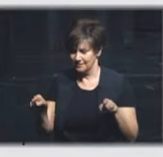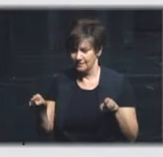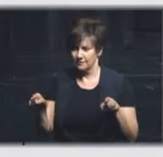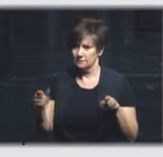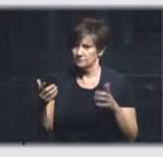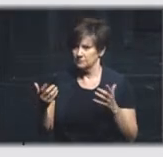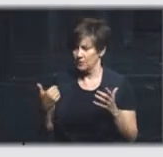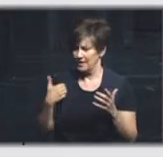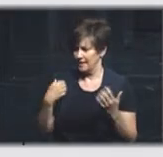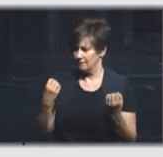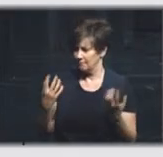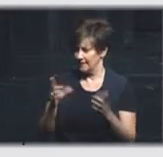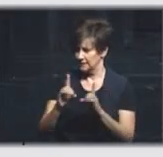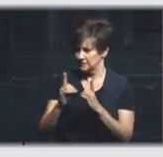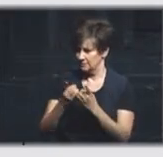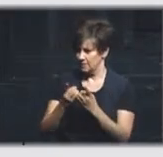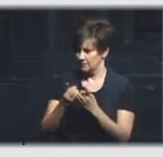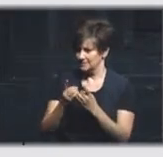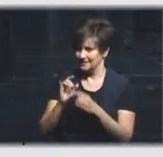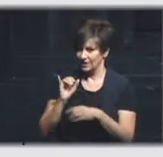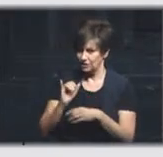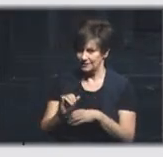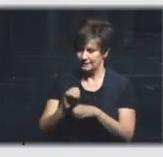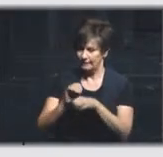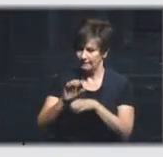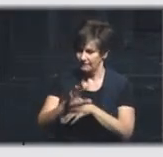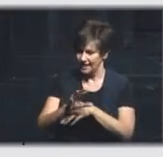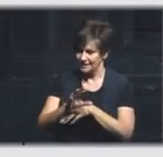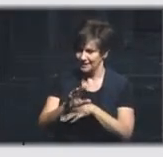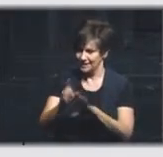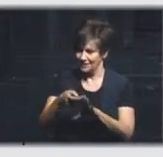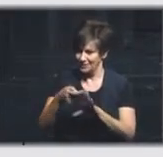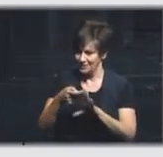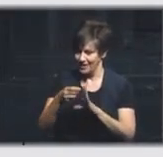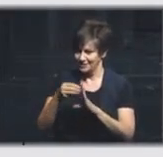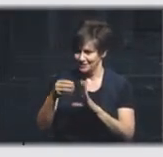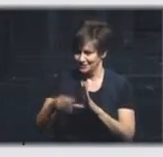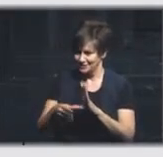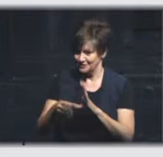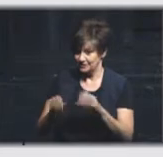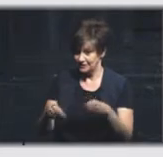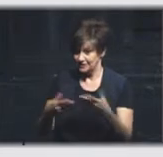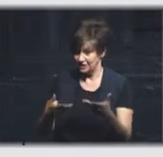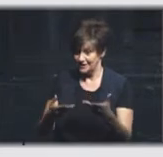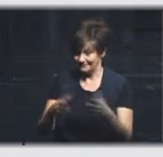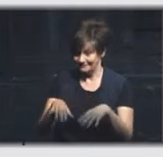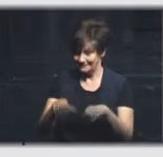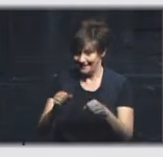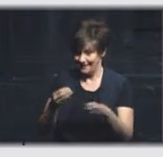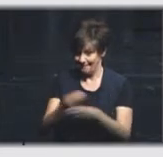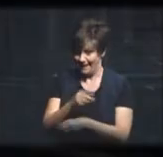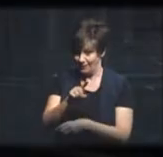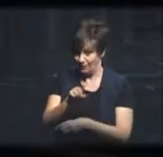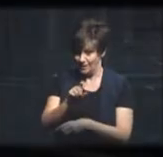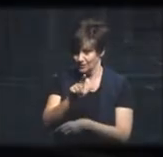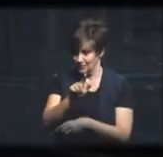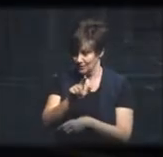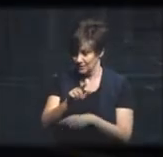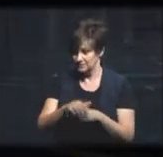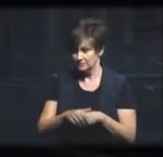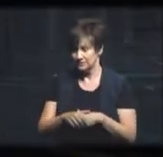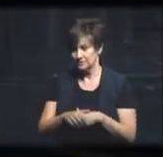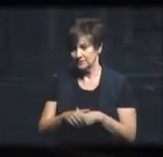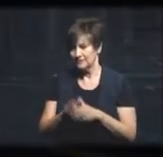and we have many departments that are still advising and requiring students and suggesting students take Math 121.